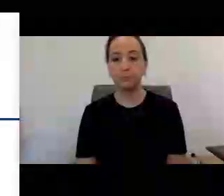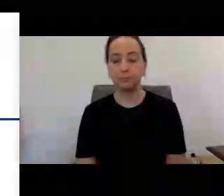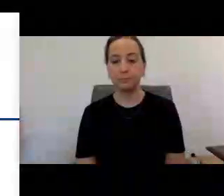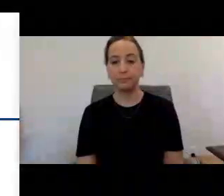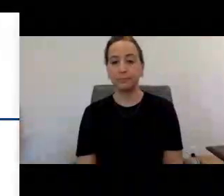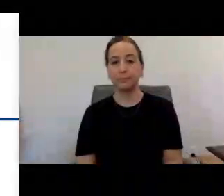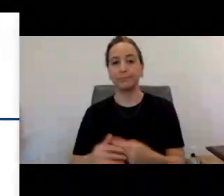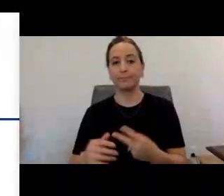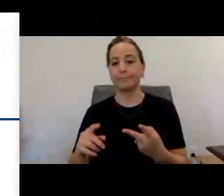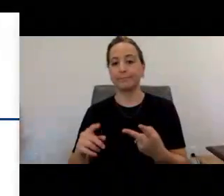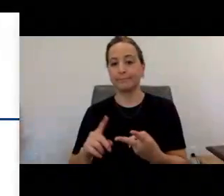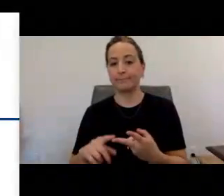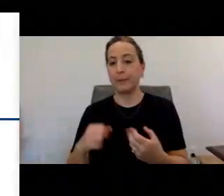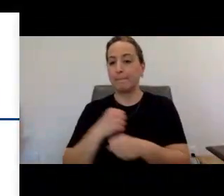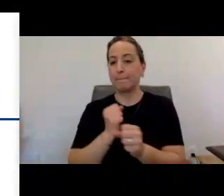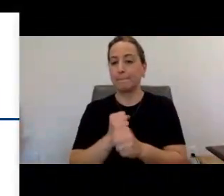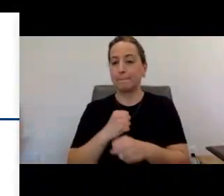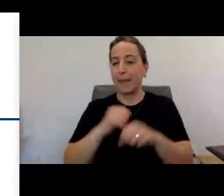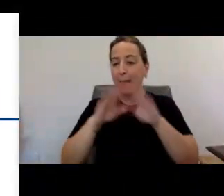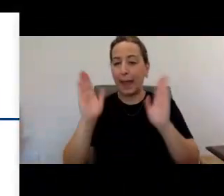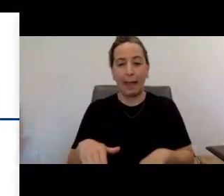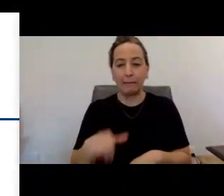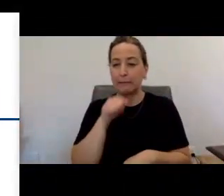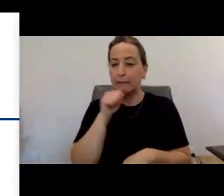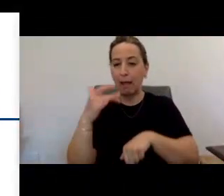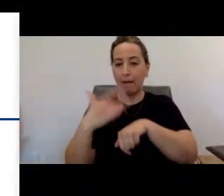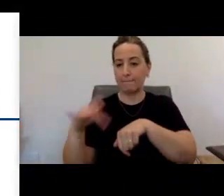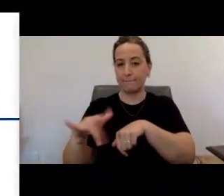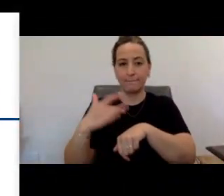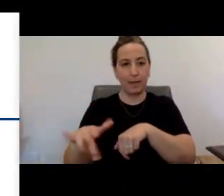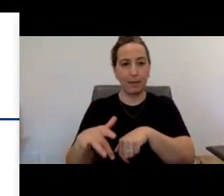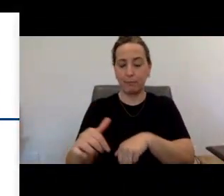Second practice is making housing unavailable by refusing